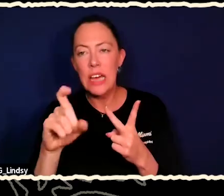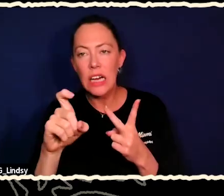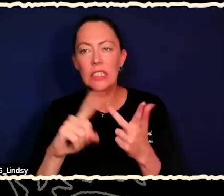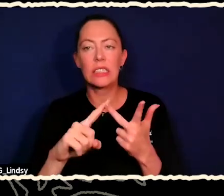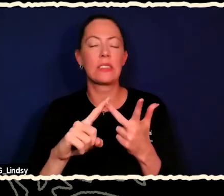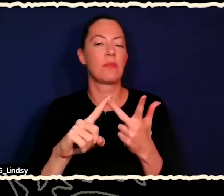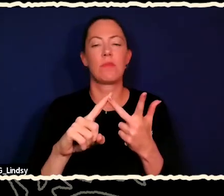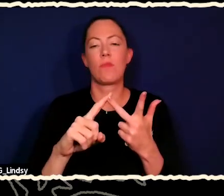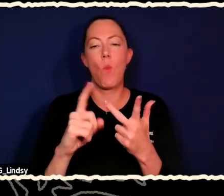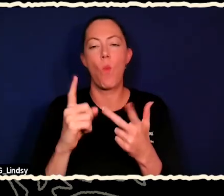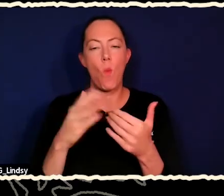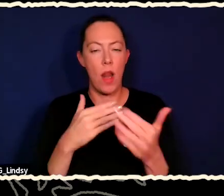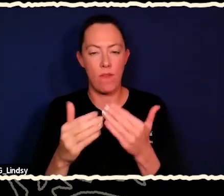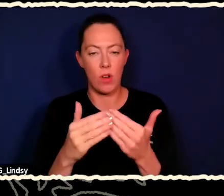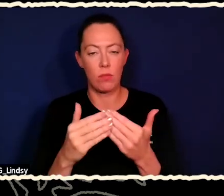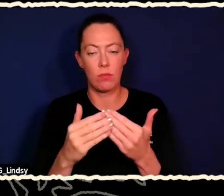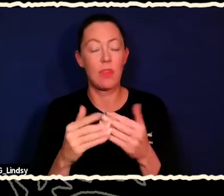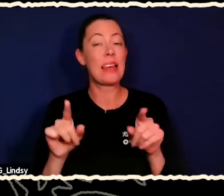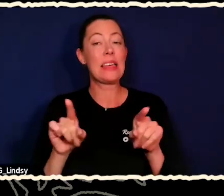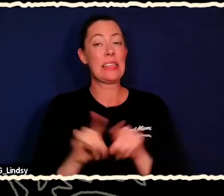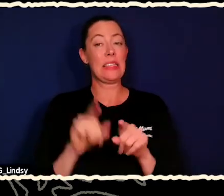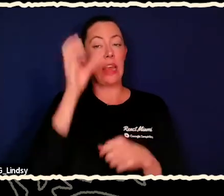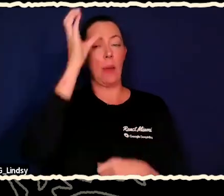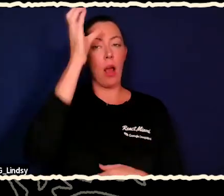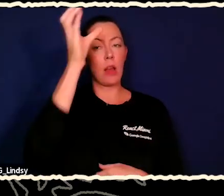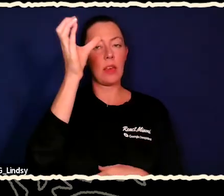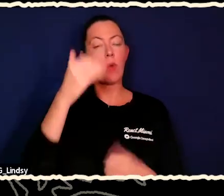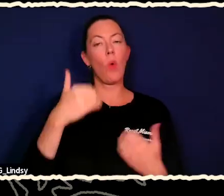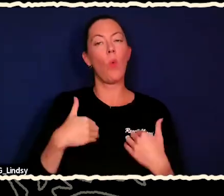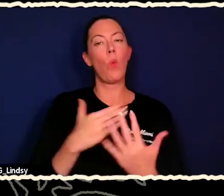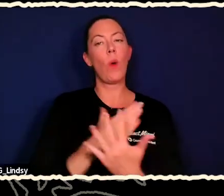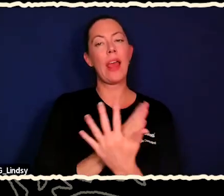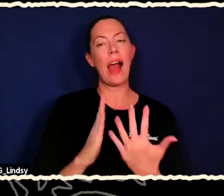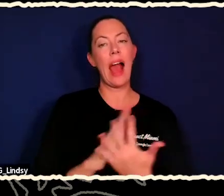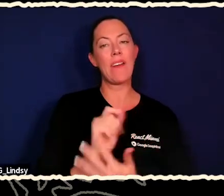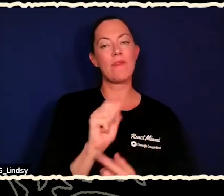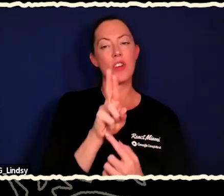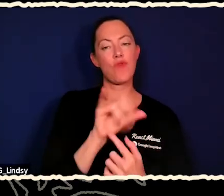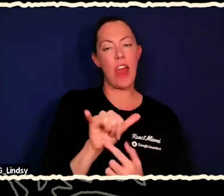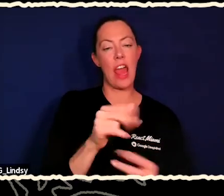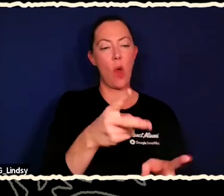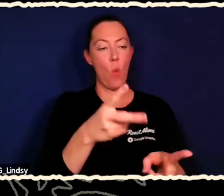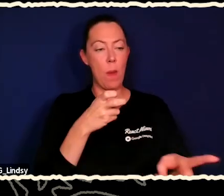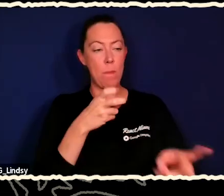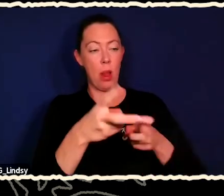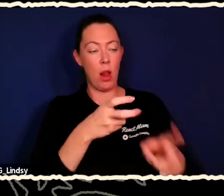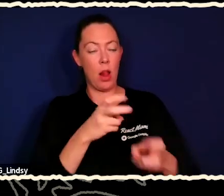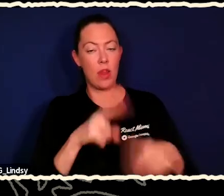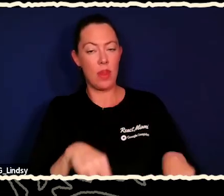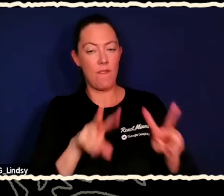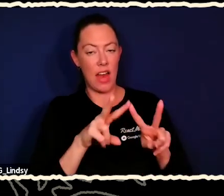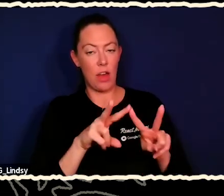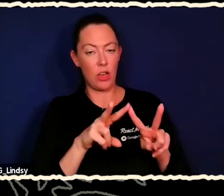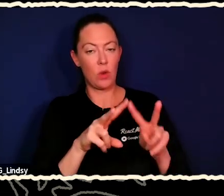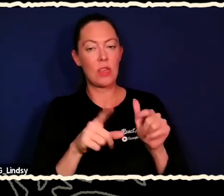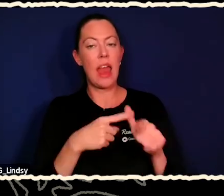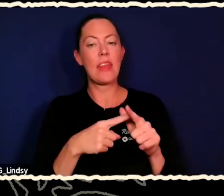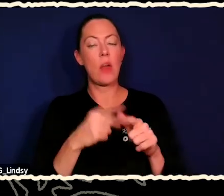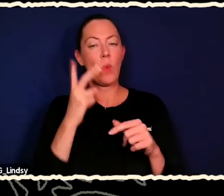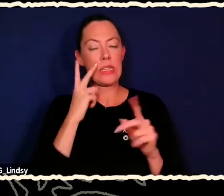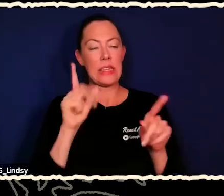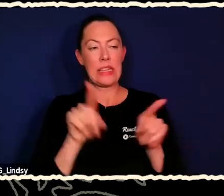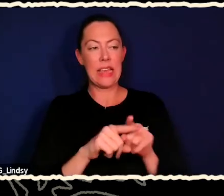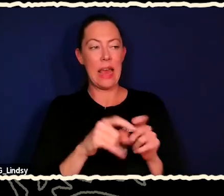thing. We have our array. We pull some values out of context. We see the same if-else